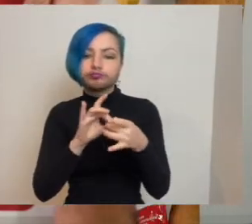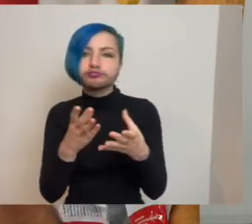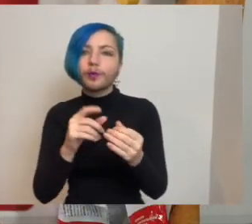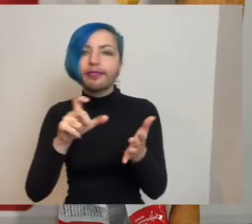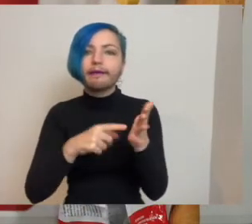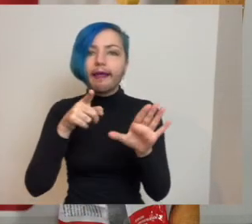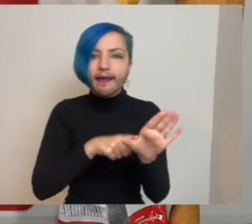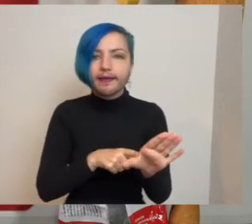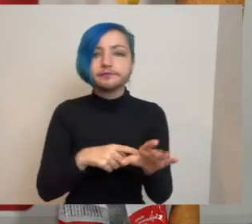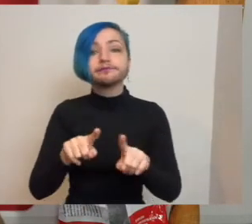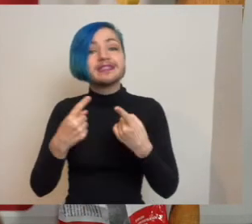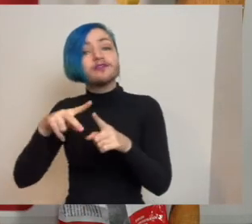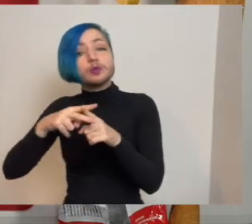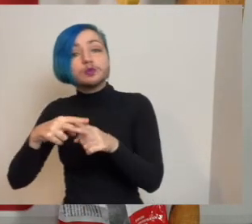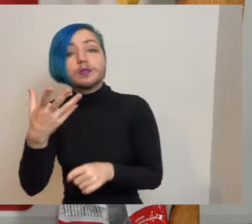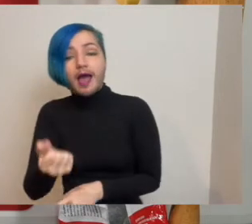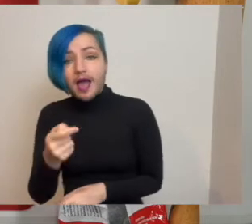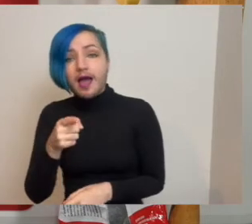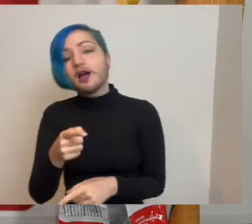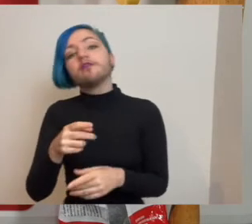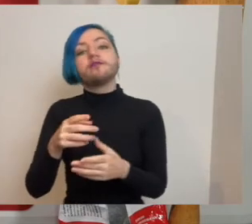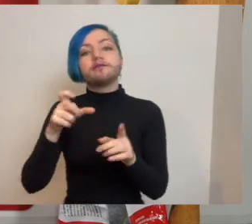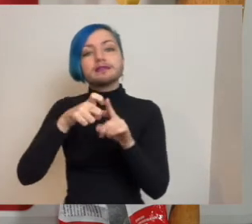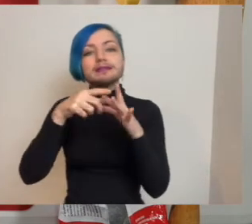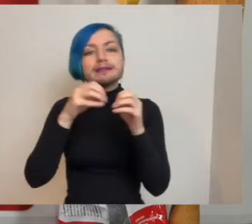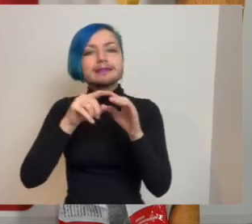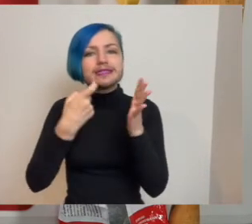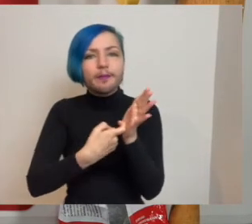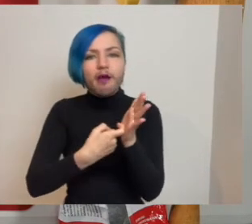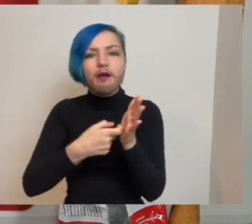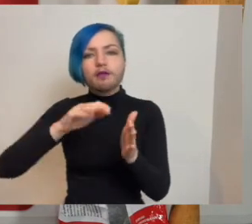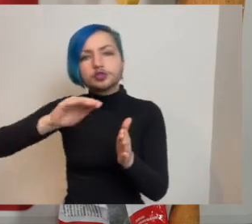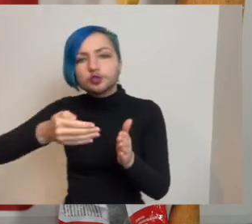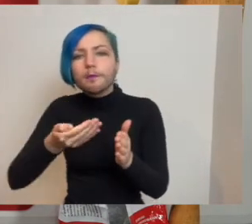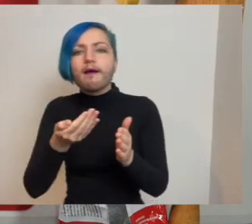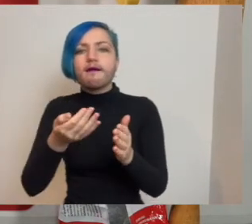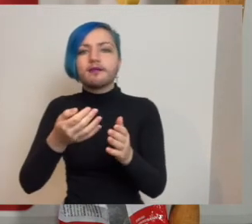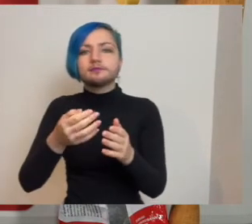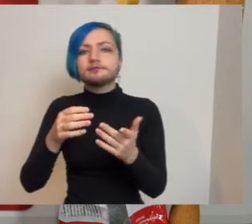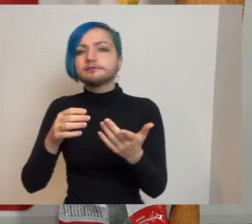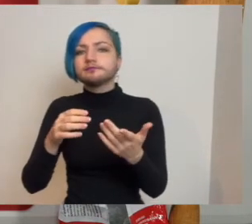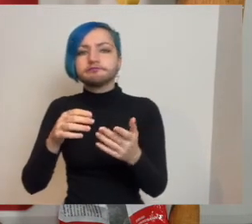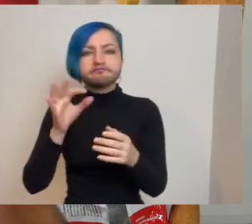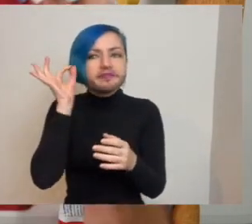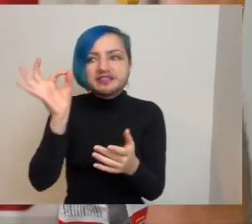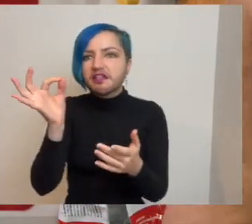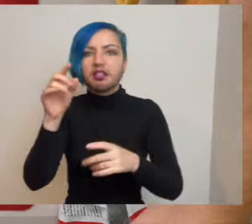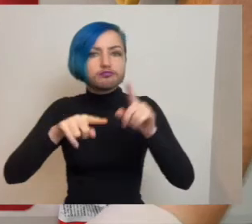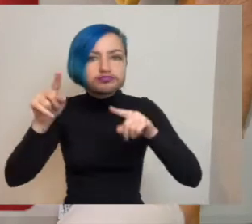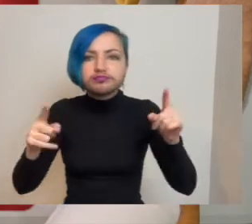Got different sculpting tools, dibbers, scoopers, pencils.